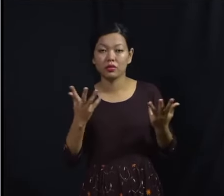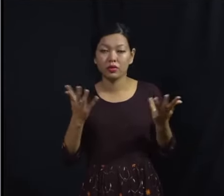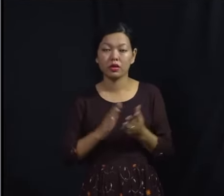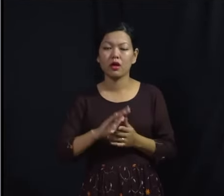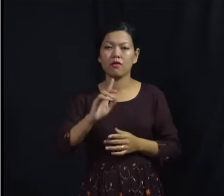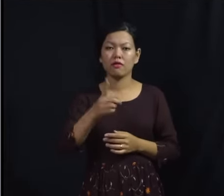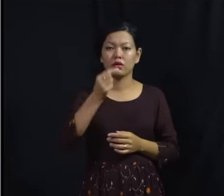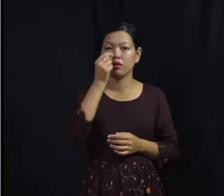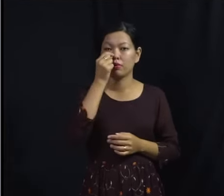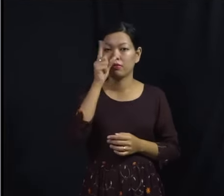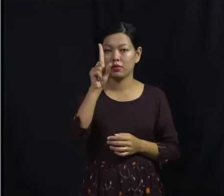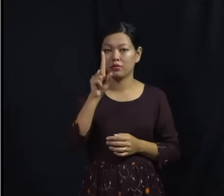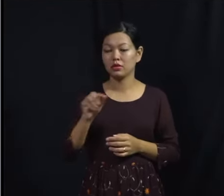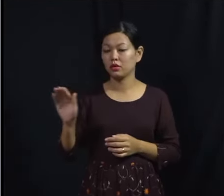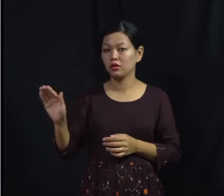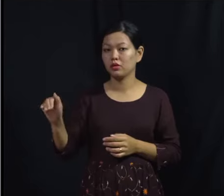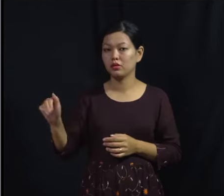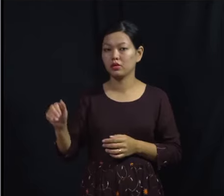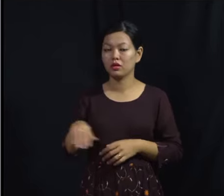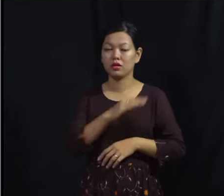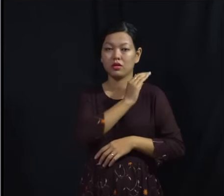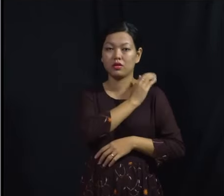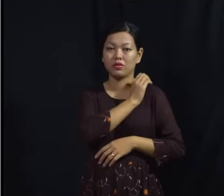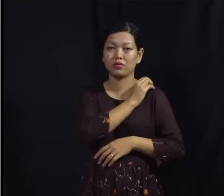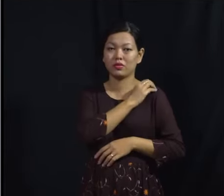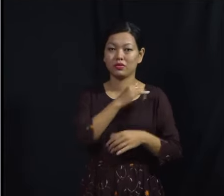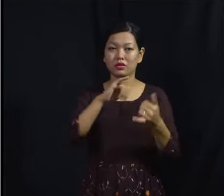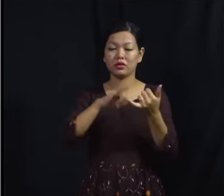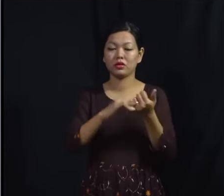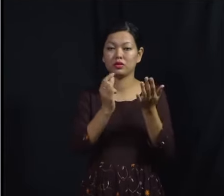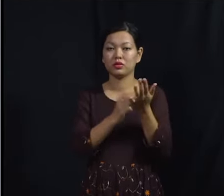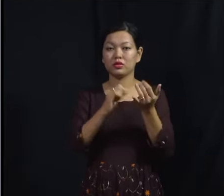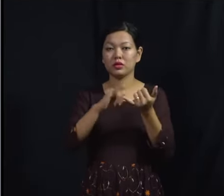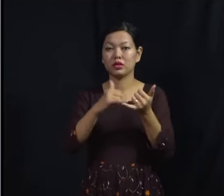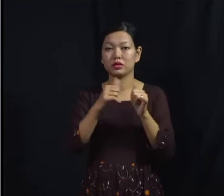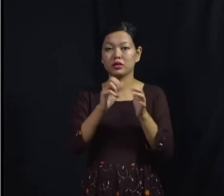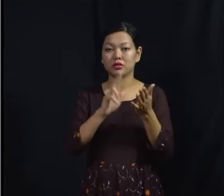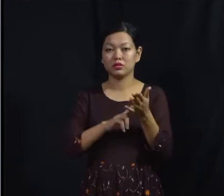is the voice of telling this young girl, our heroine, Susan, that is,